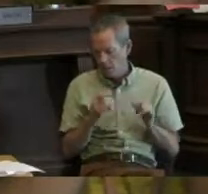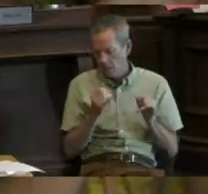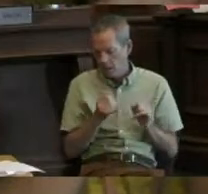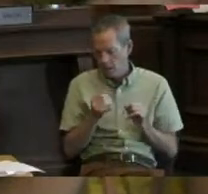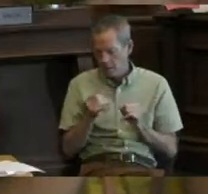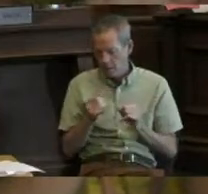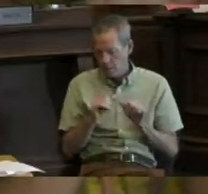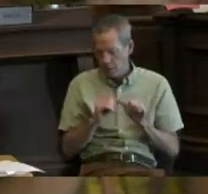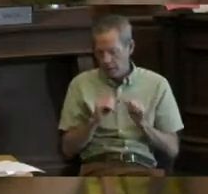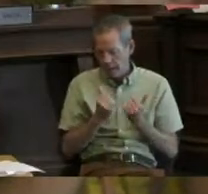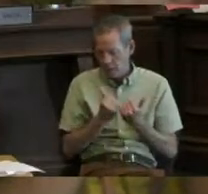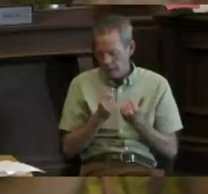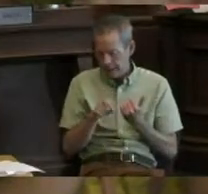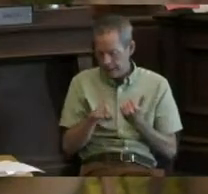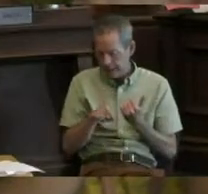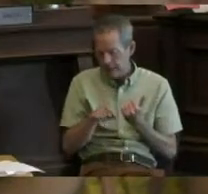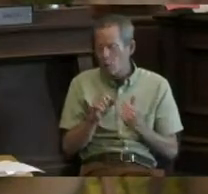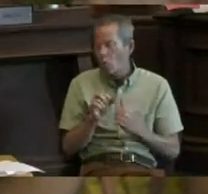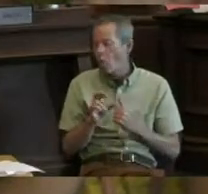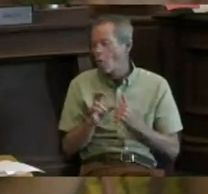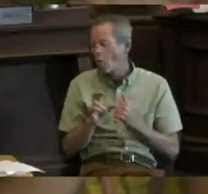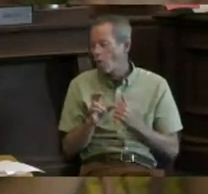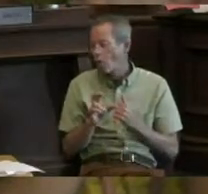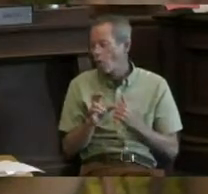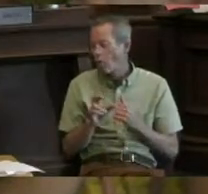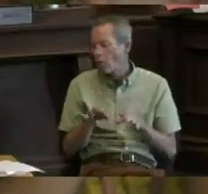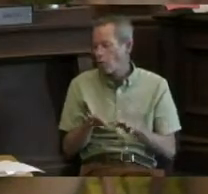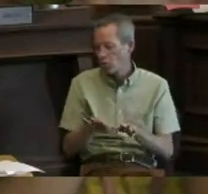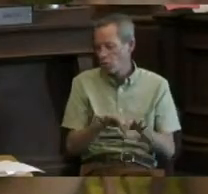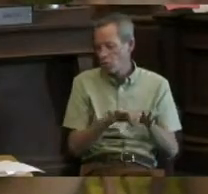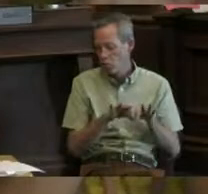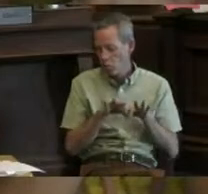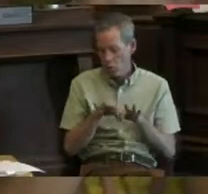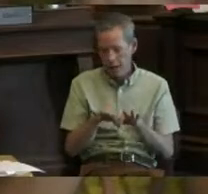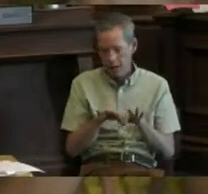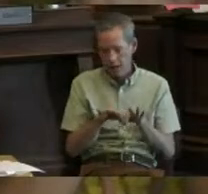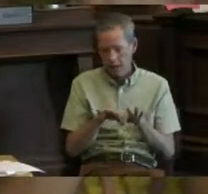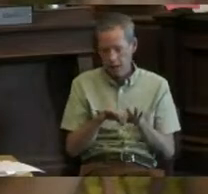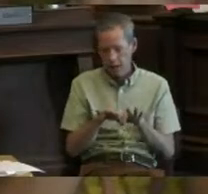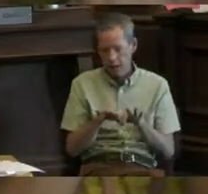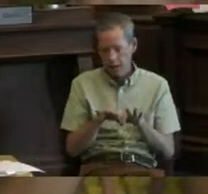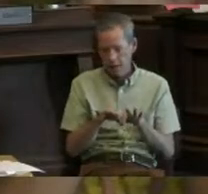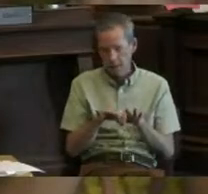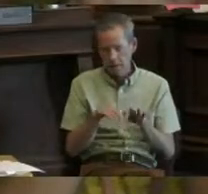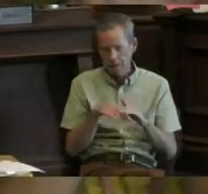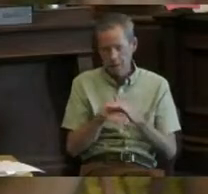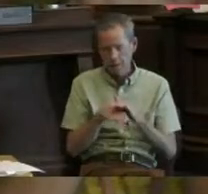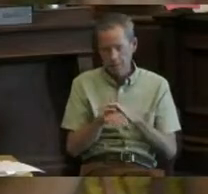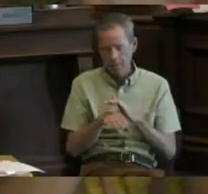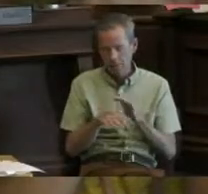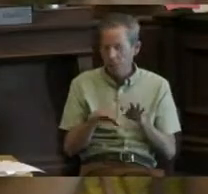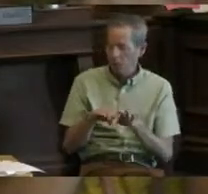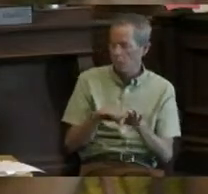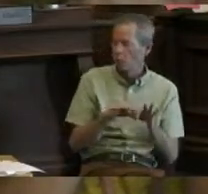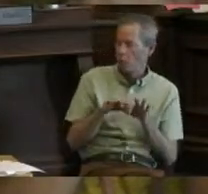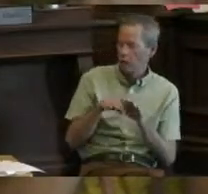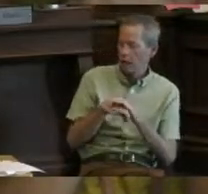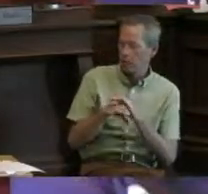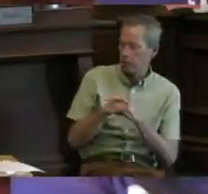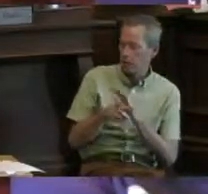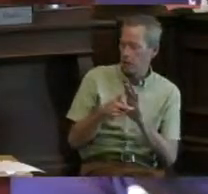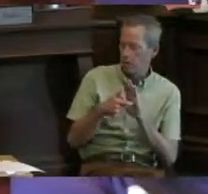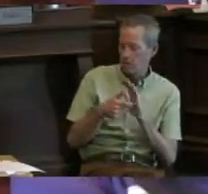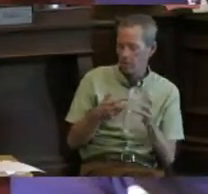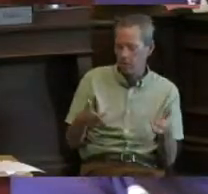individual agency's need or the coordinated entry criteria? Coordinated entry. So they'll be